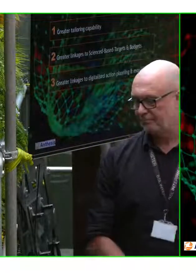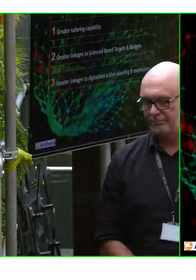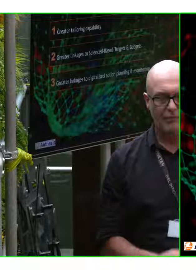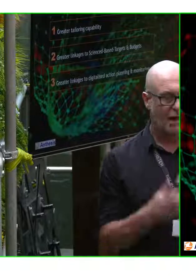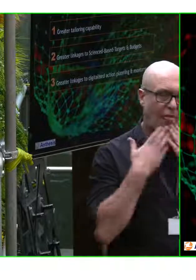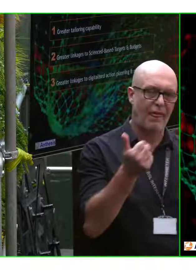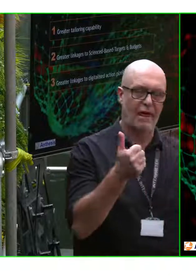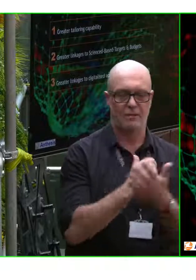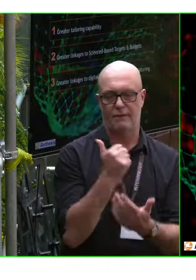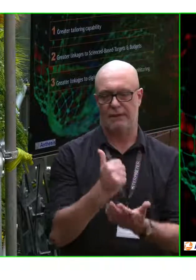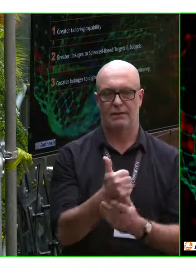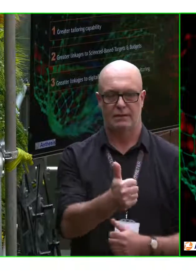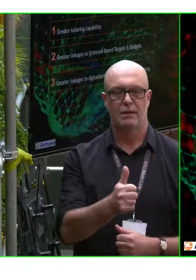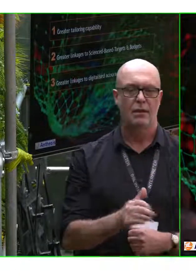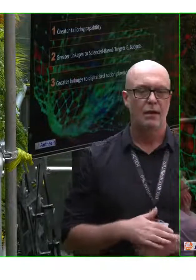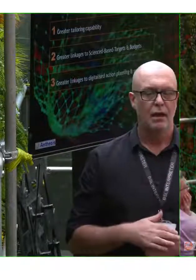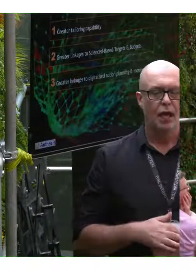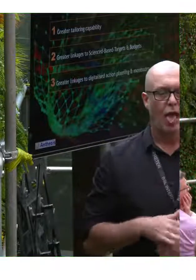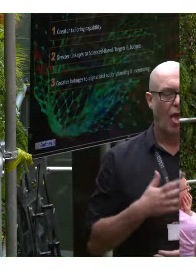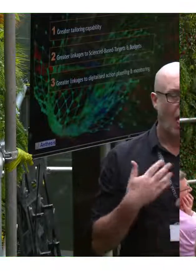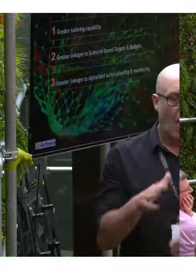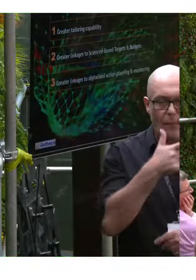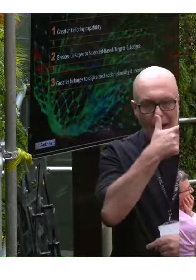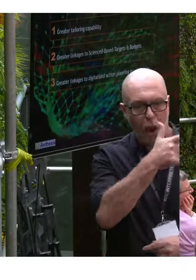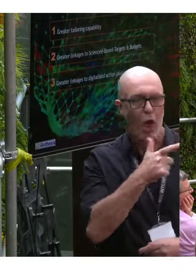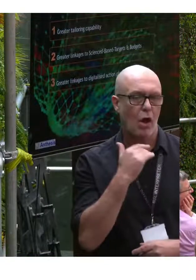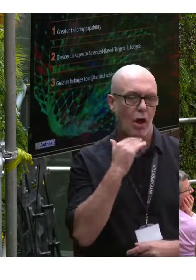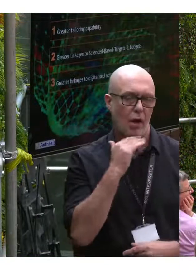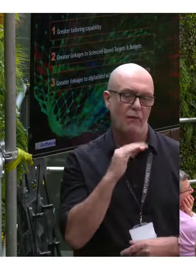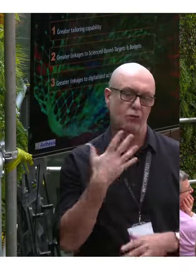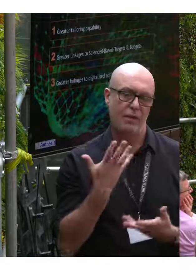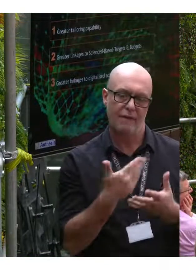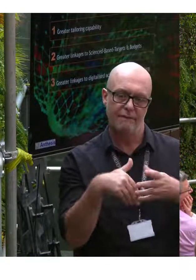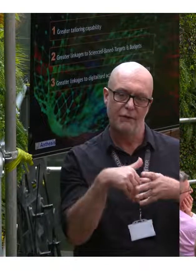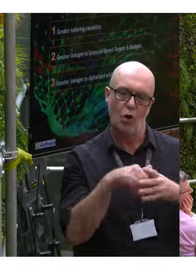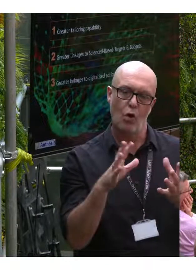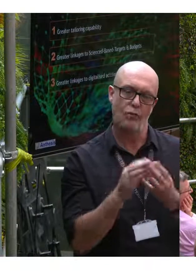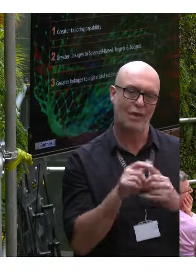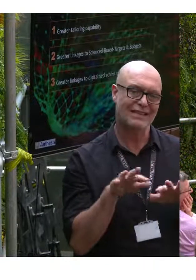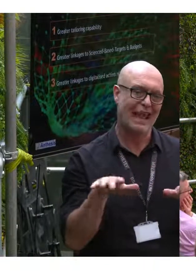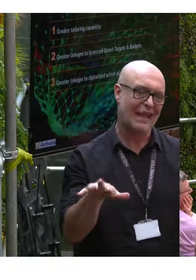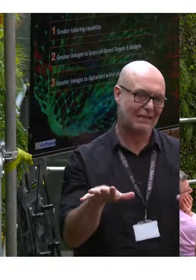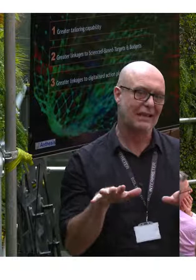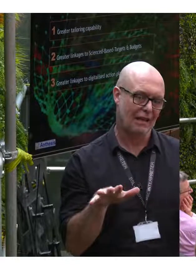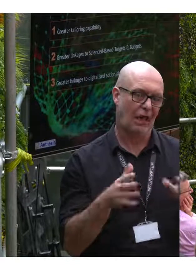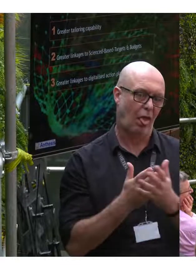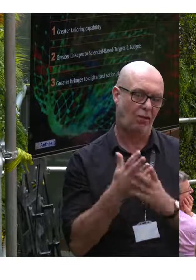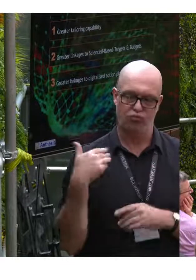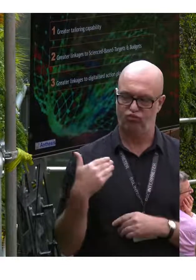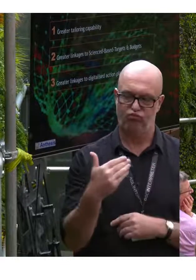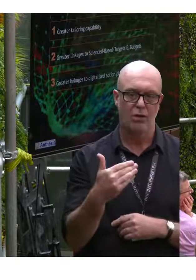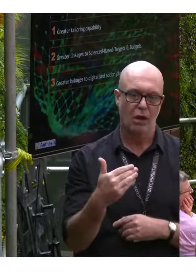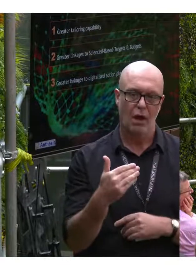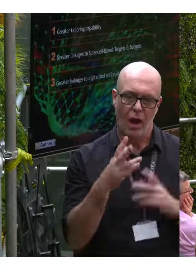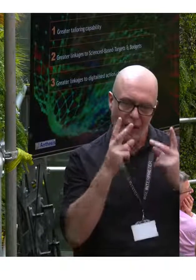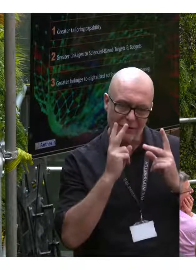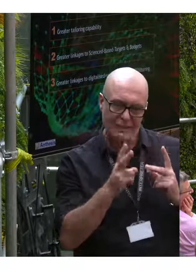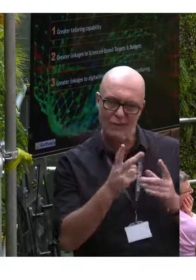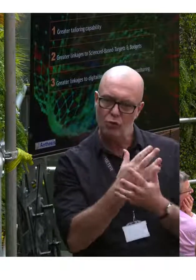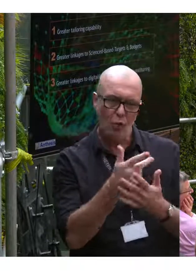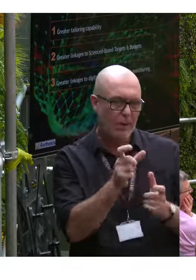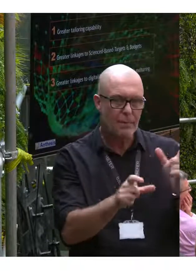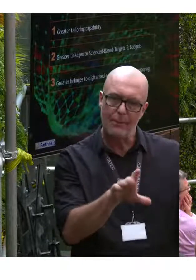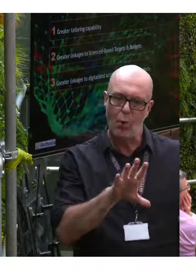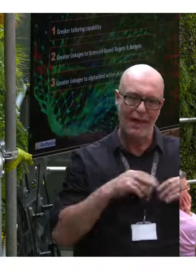Thanks, Matt. That was brilliant. I mean, I've been lucky enough to be along the journey on Scatter for most of what you've been doing, and to see it adopted so widely is